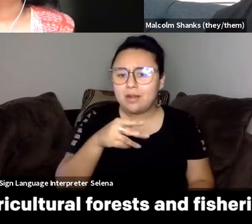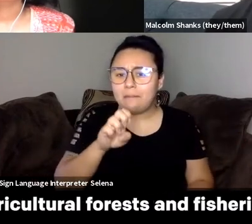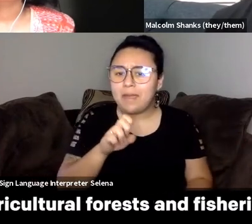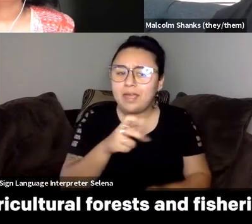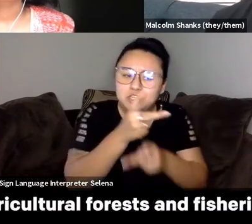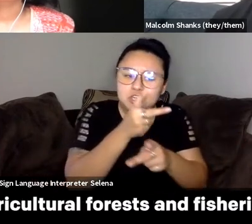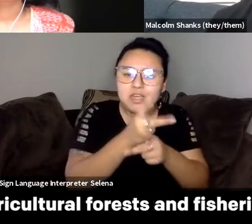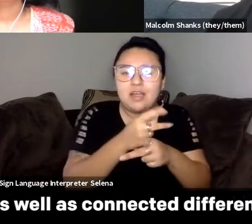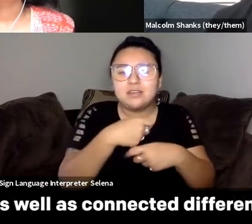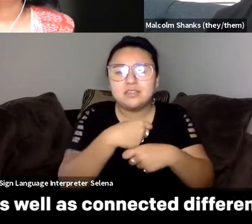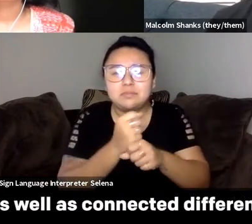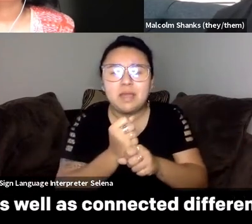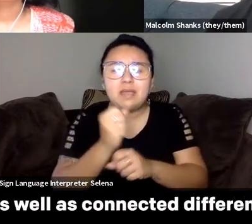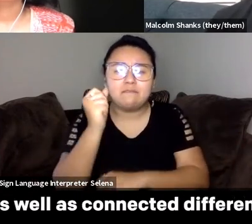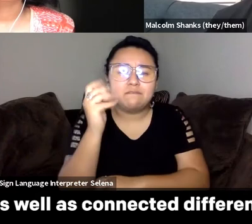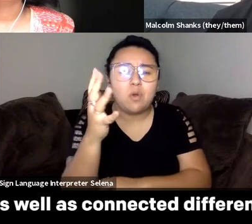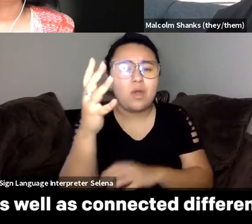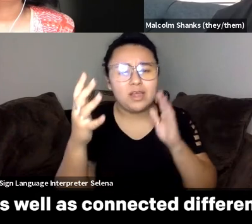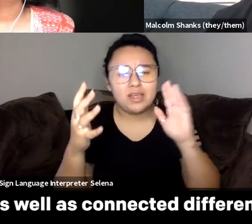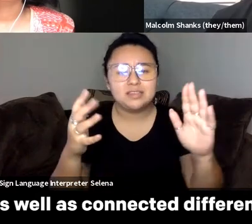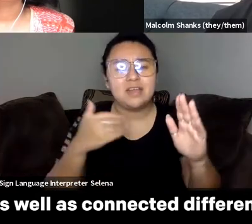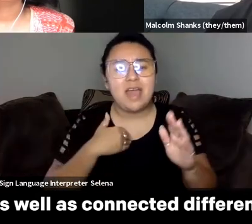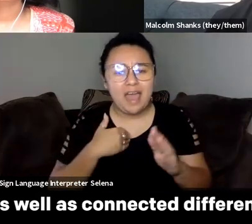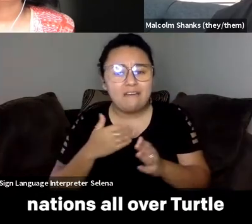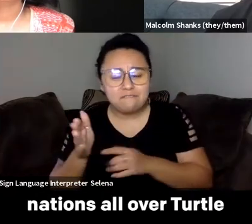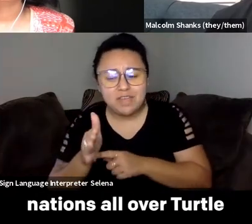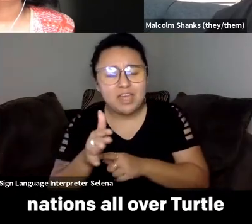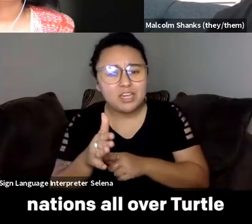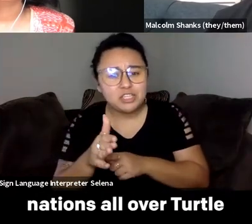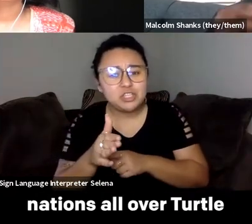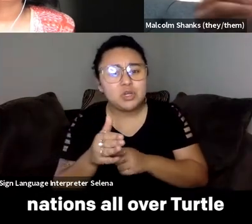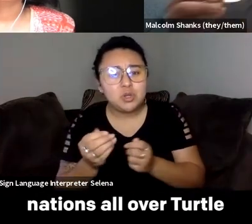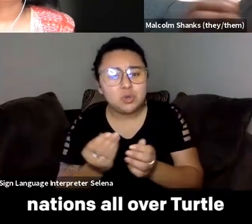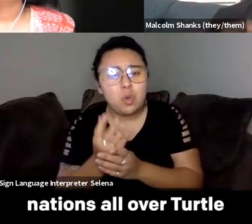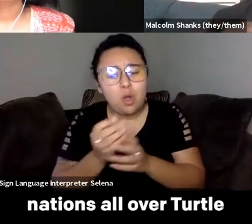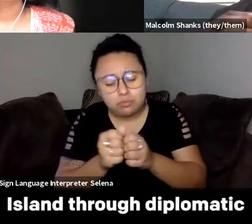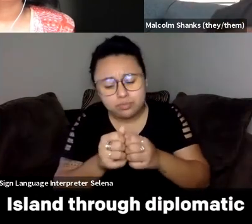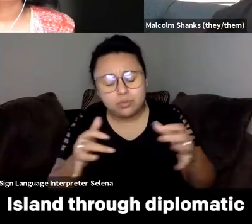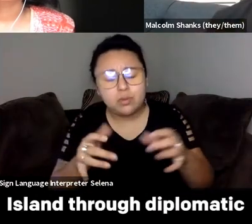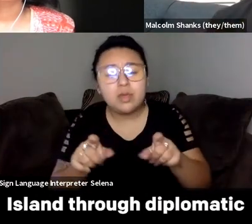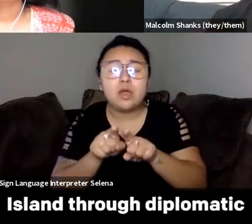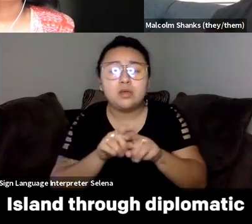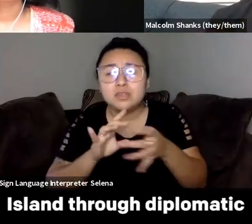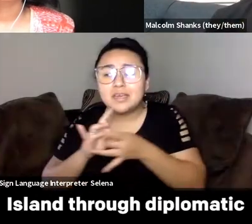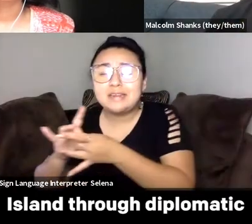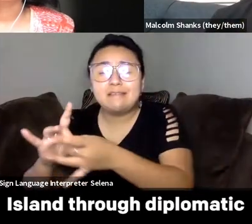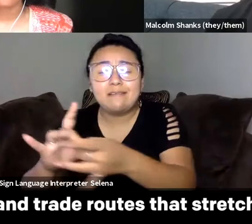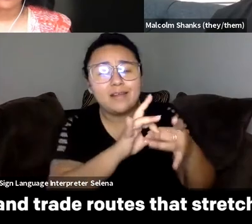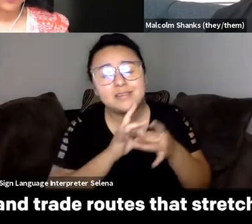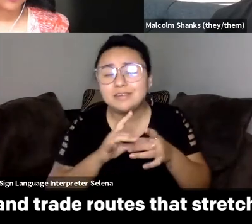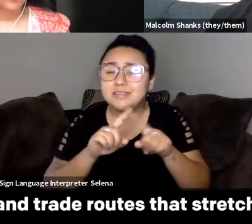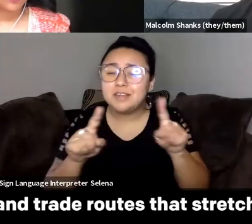agricultural forests and fisheries, as well as connected different nations all over Turtle